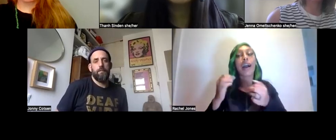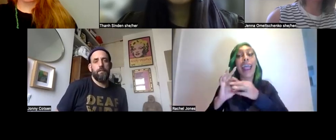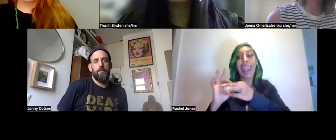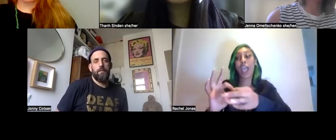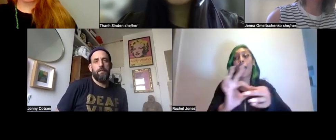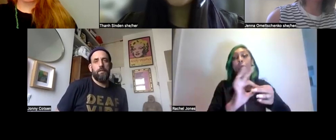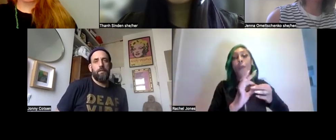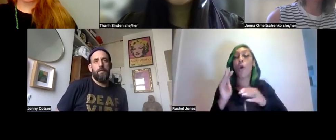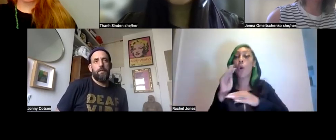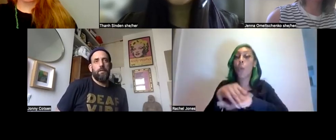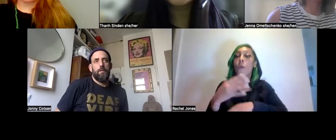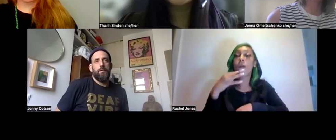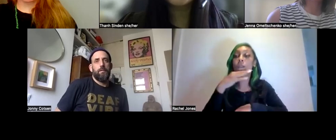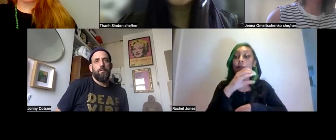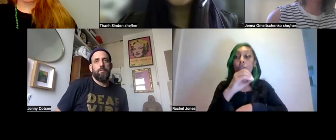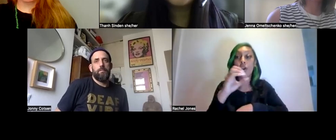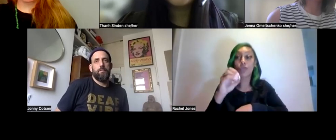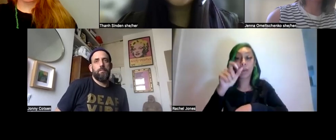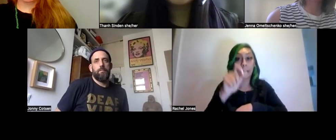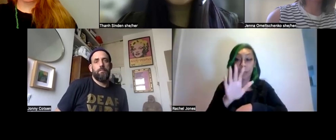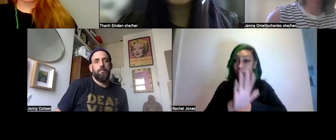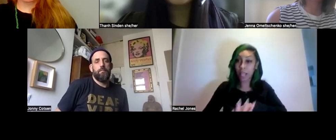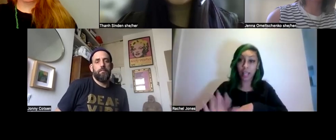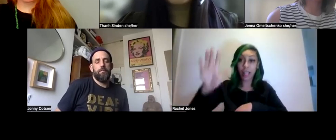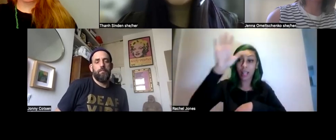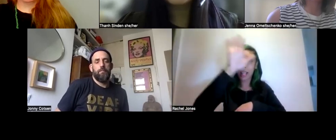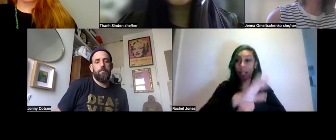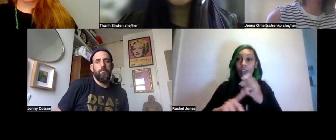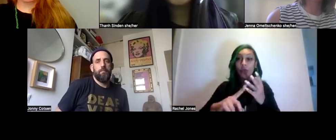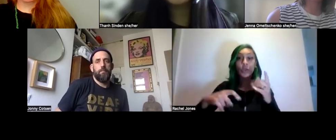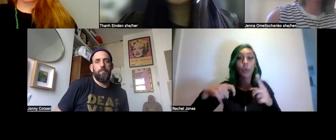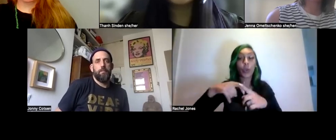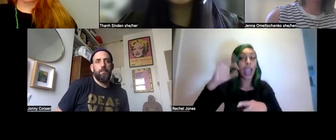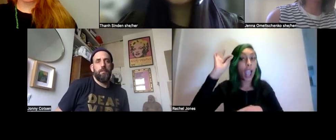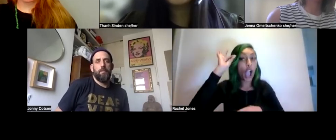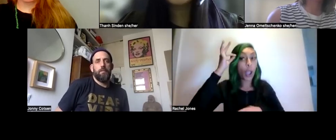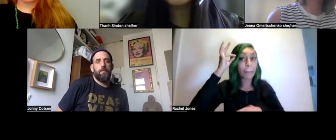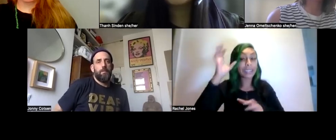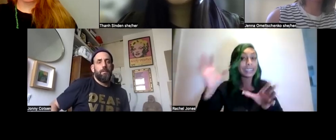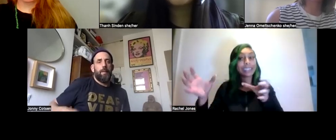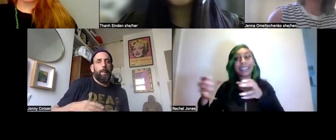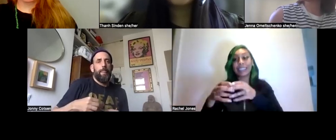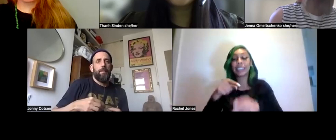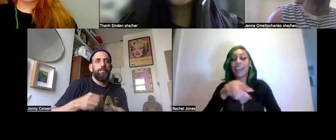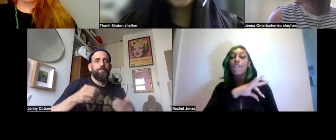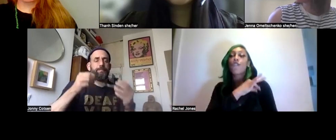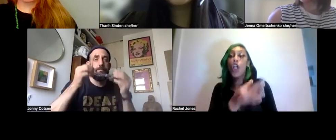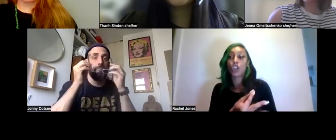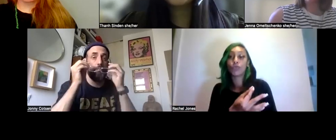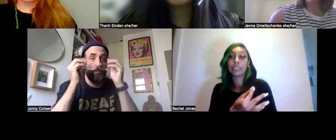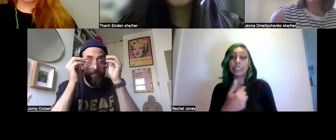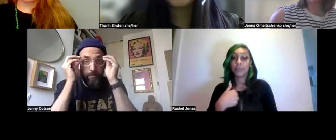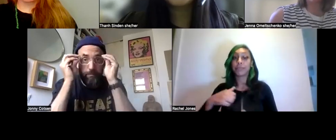people with different chapters across the country. The committee, who is a voluntary committee who I